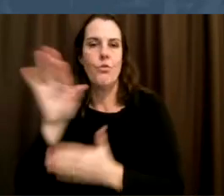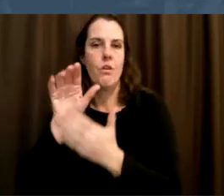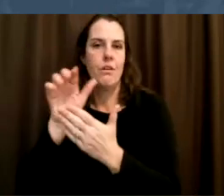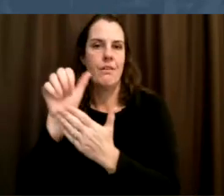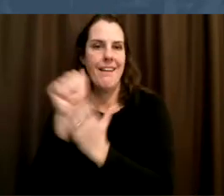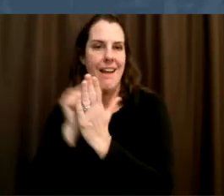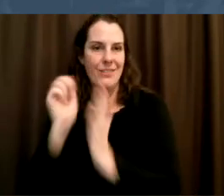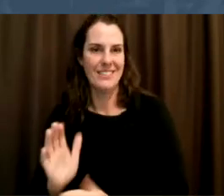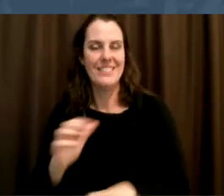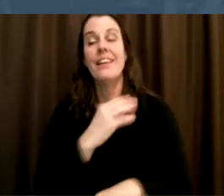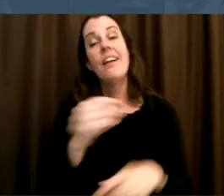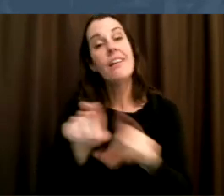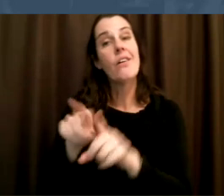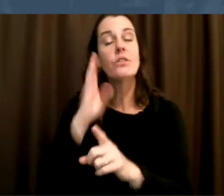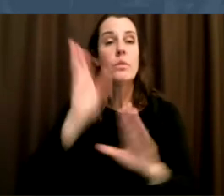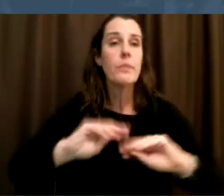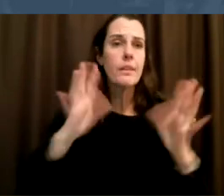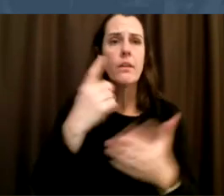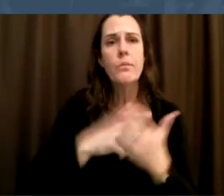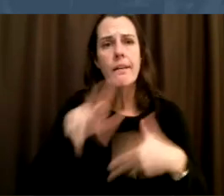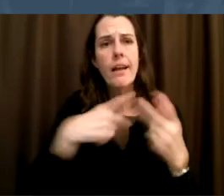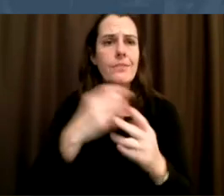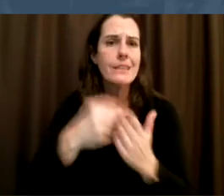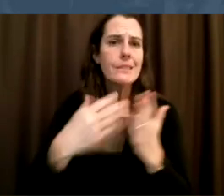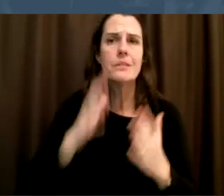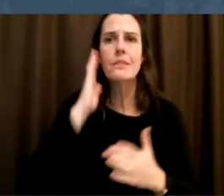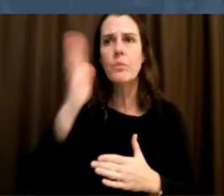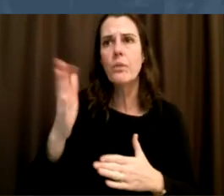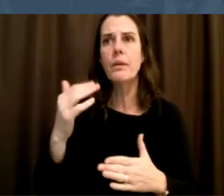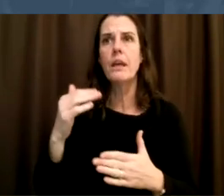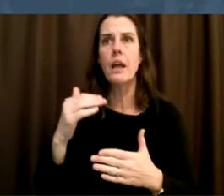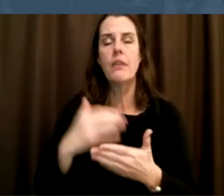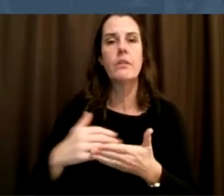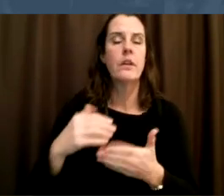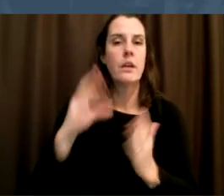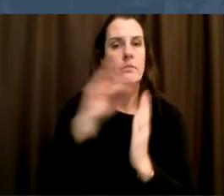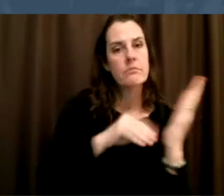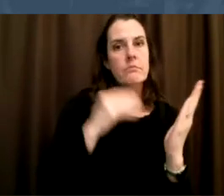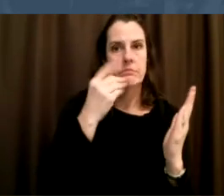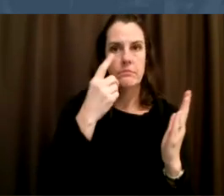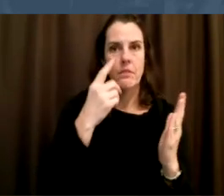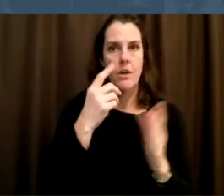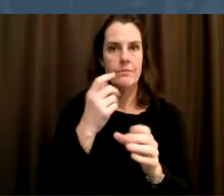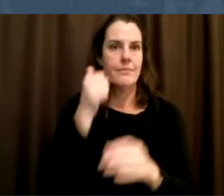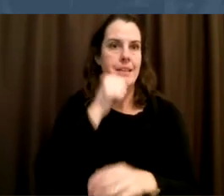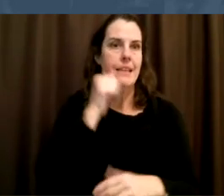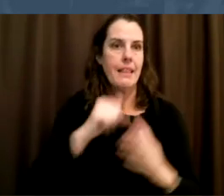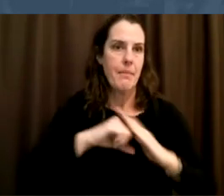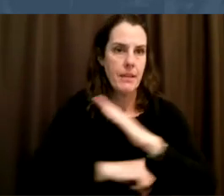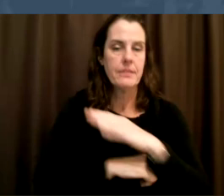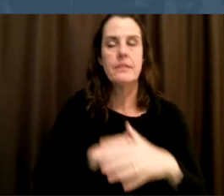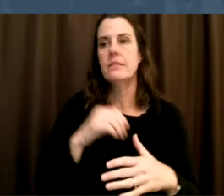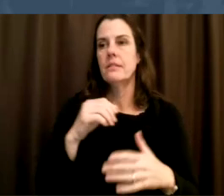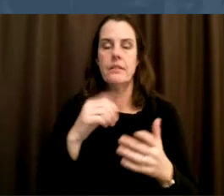to make clear like what sorts of expenses can be incurred on a regular basis, right? What the categories are to help orient, individuals